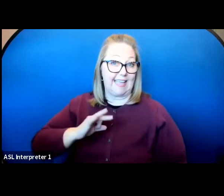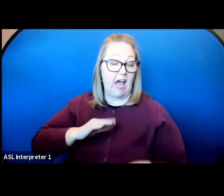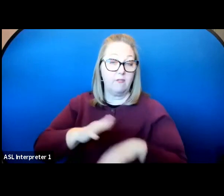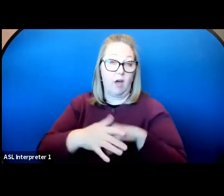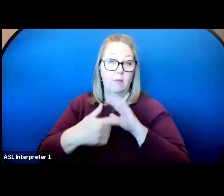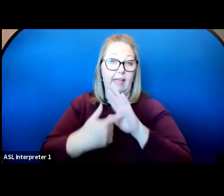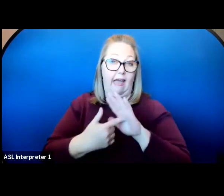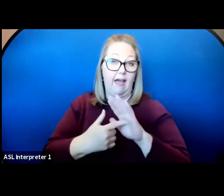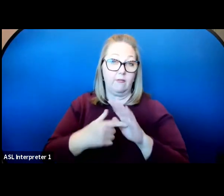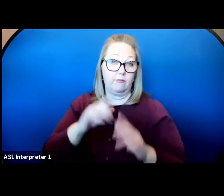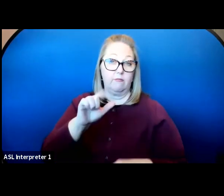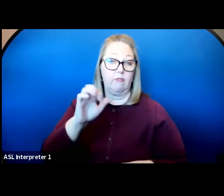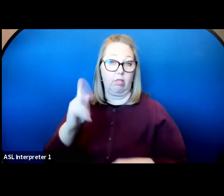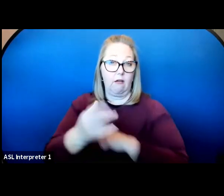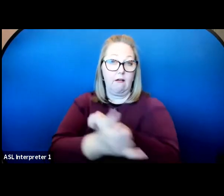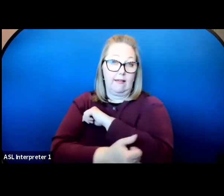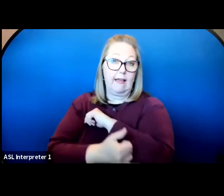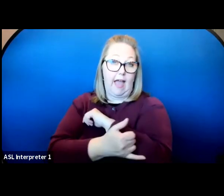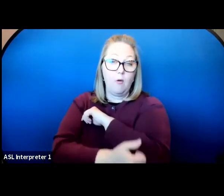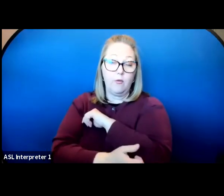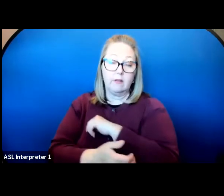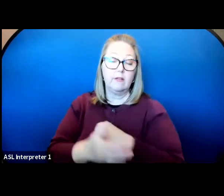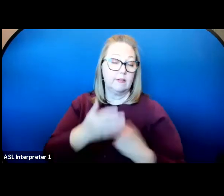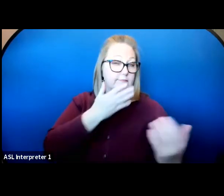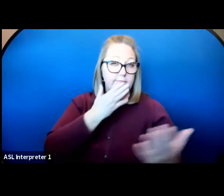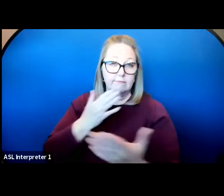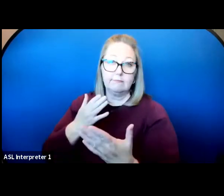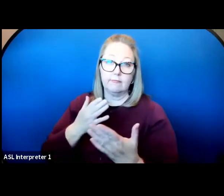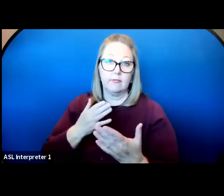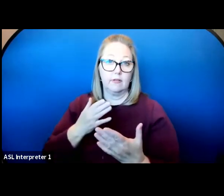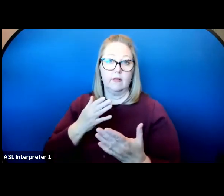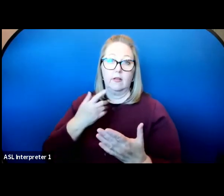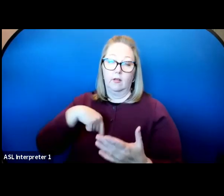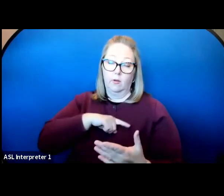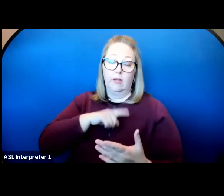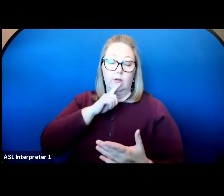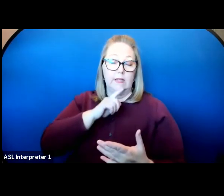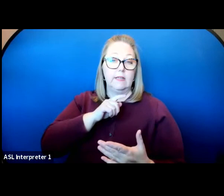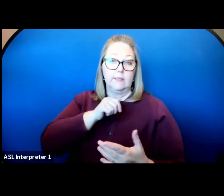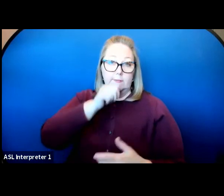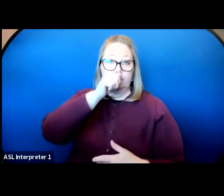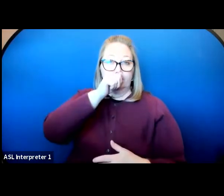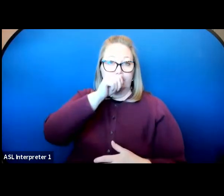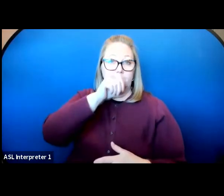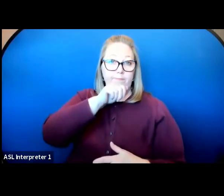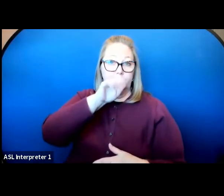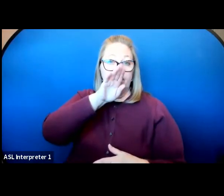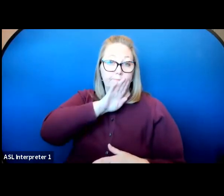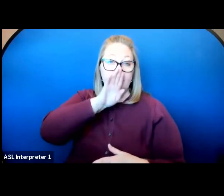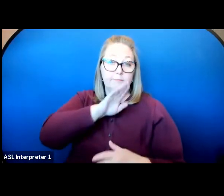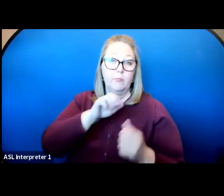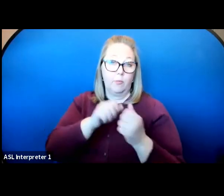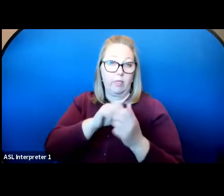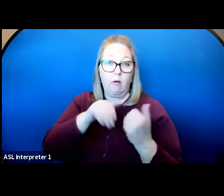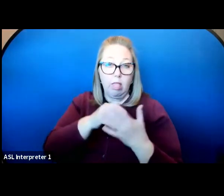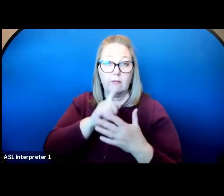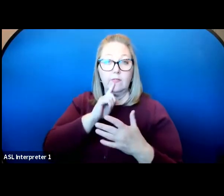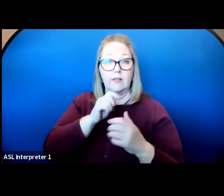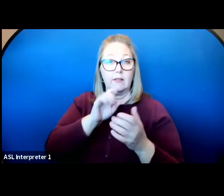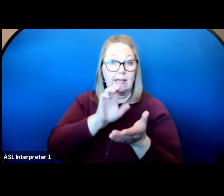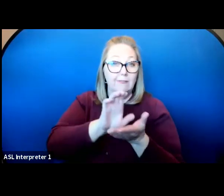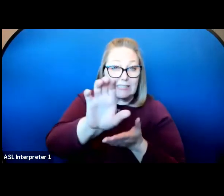for their continued efforts, especially as we battle this pandemic and face evictions, and both the tenants and the